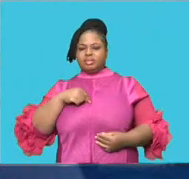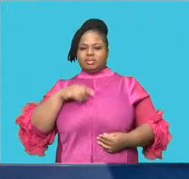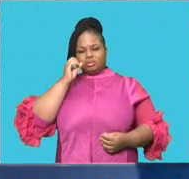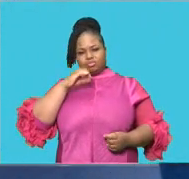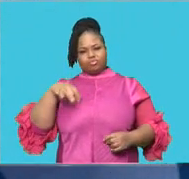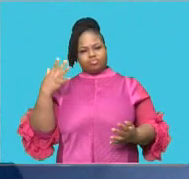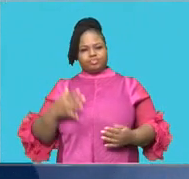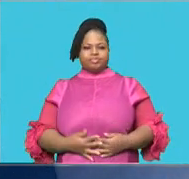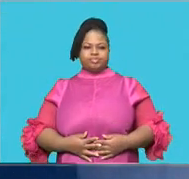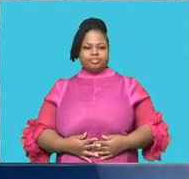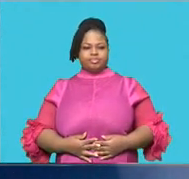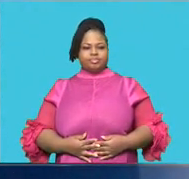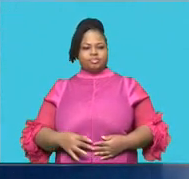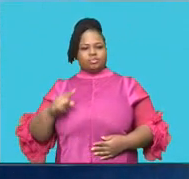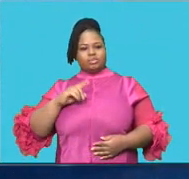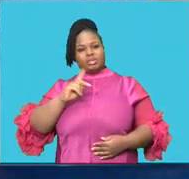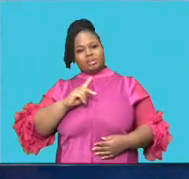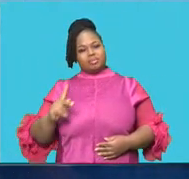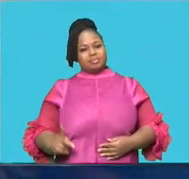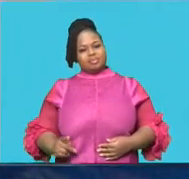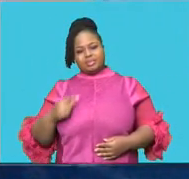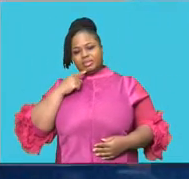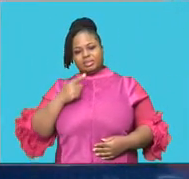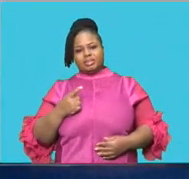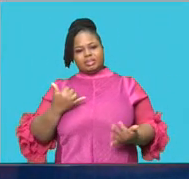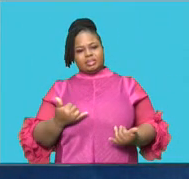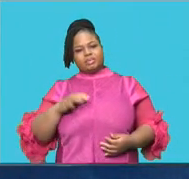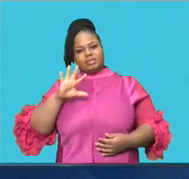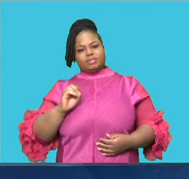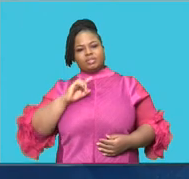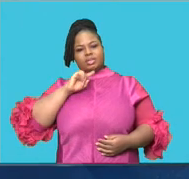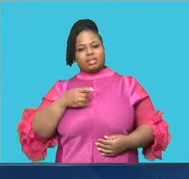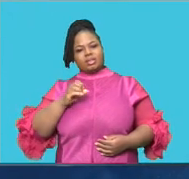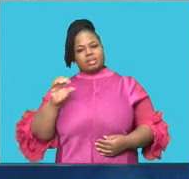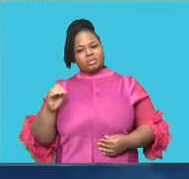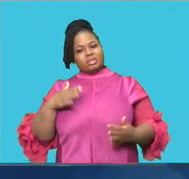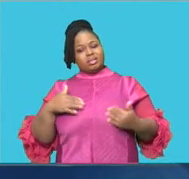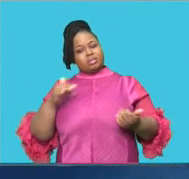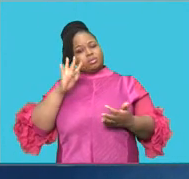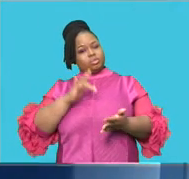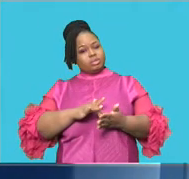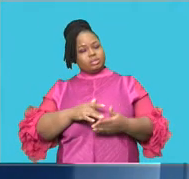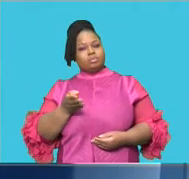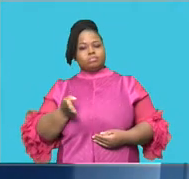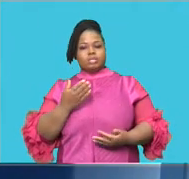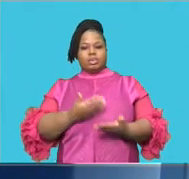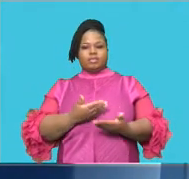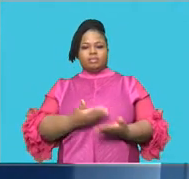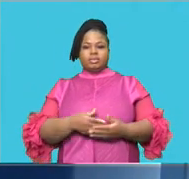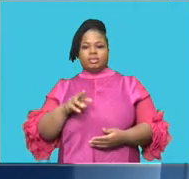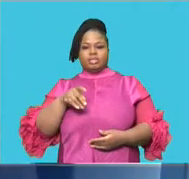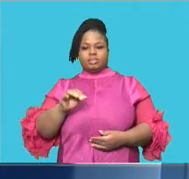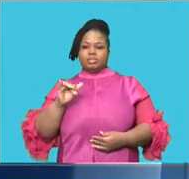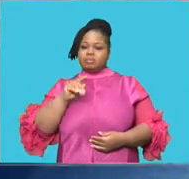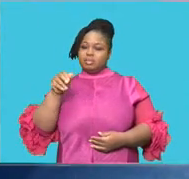nonsense. Following the Premier's claims that there are 50,000 health-related positions available under the Nasispani